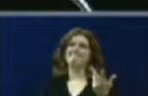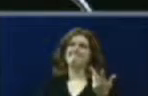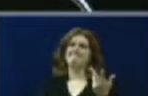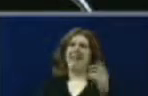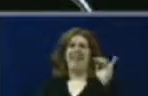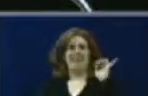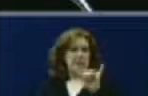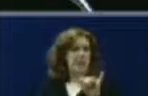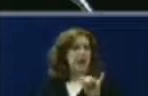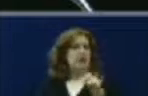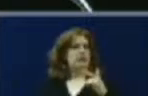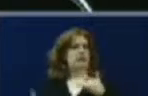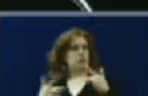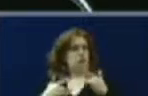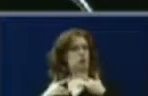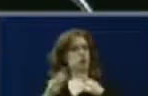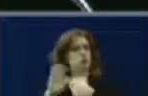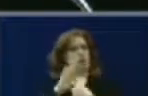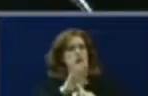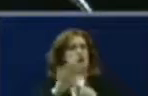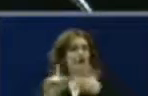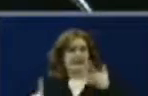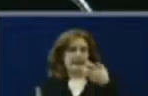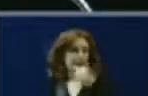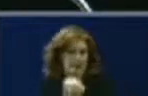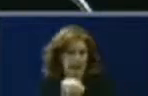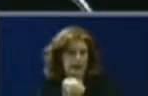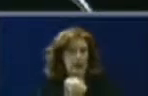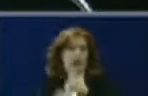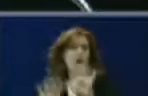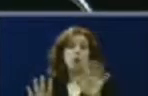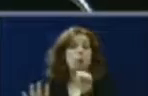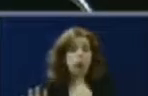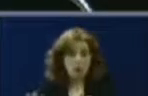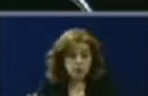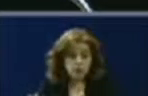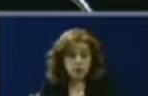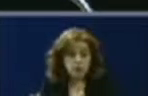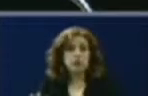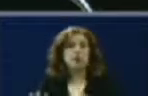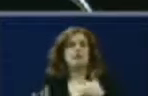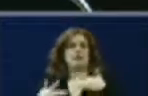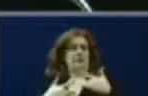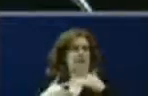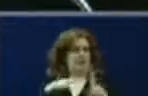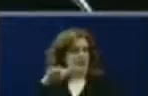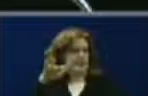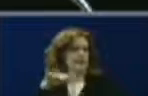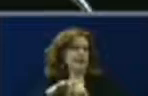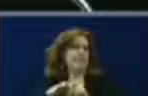that concern came across as an attack, which it wasn't. Those concerns came across